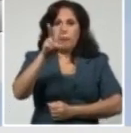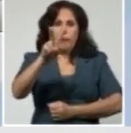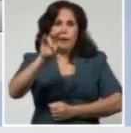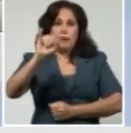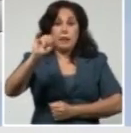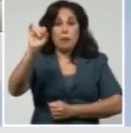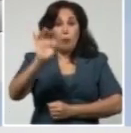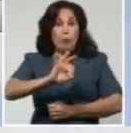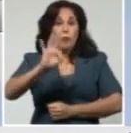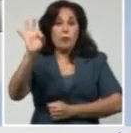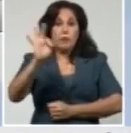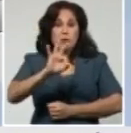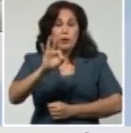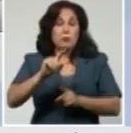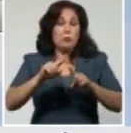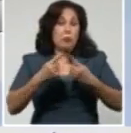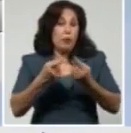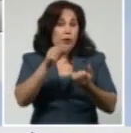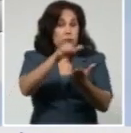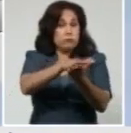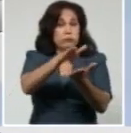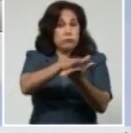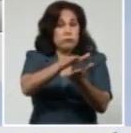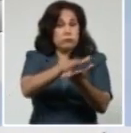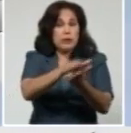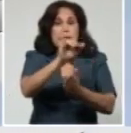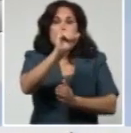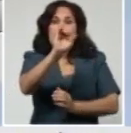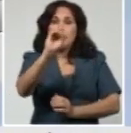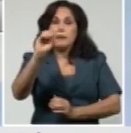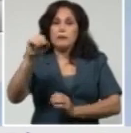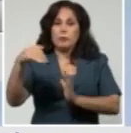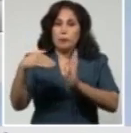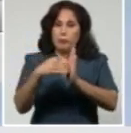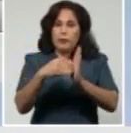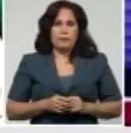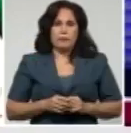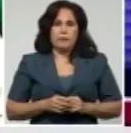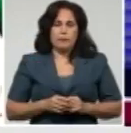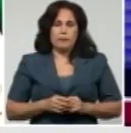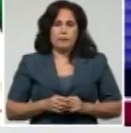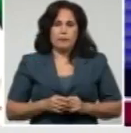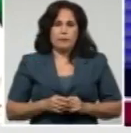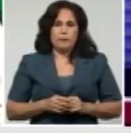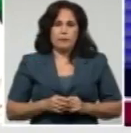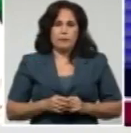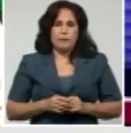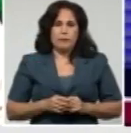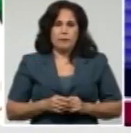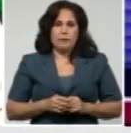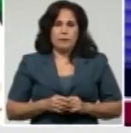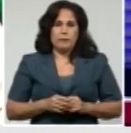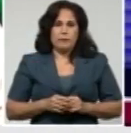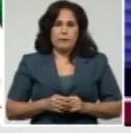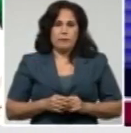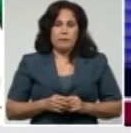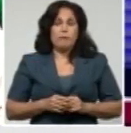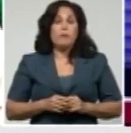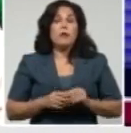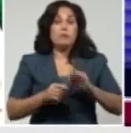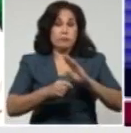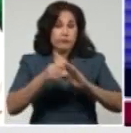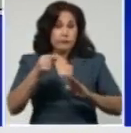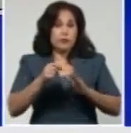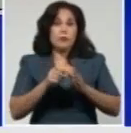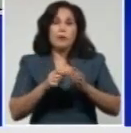600,543 and a mortality rate of 3.26%. The United States continues to top the list